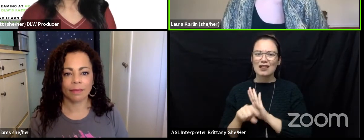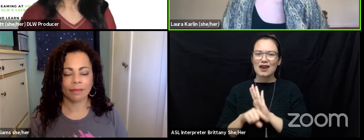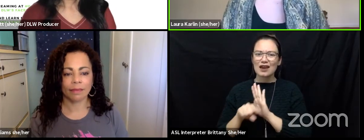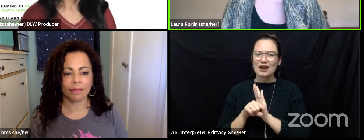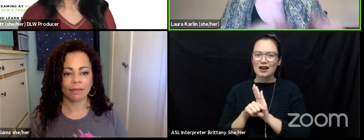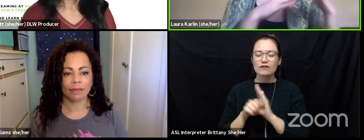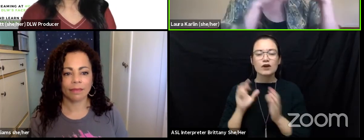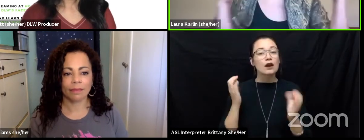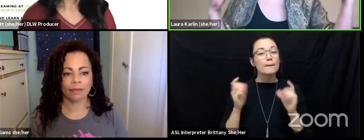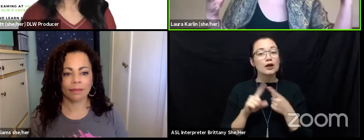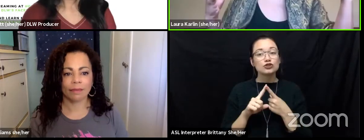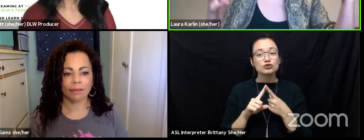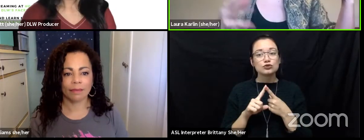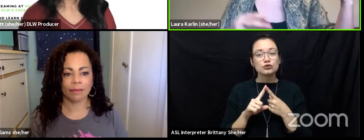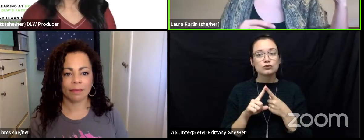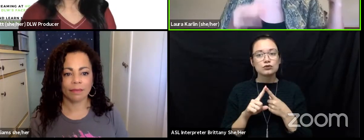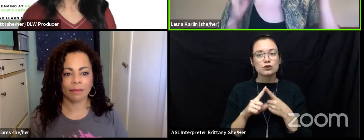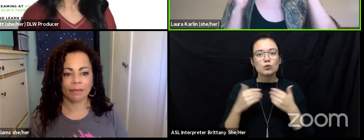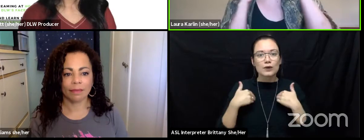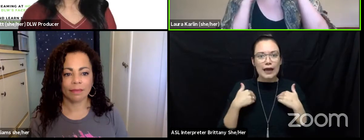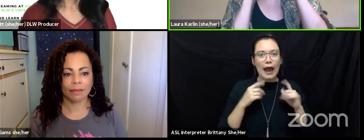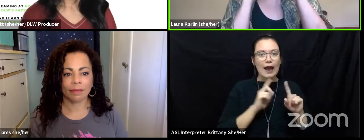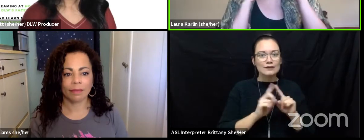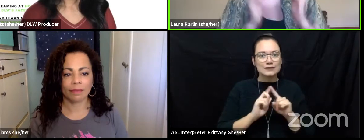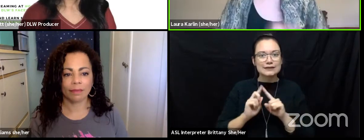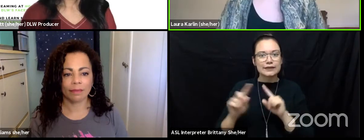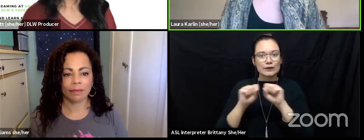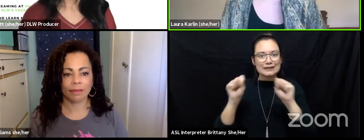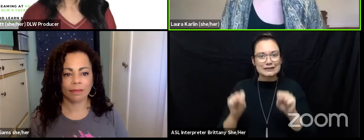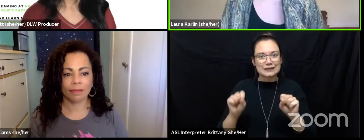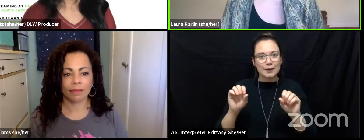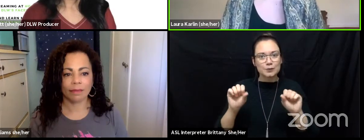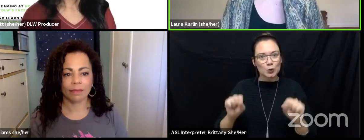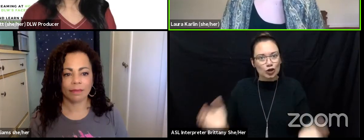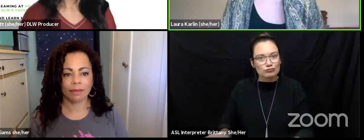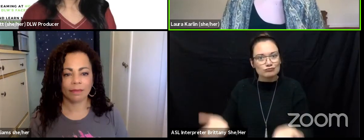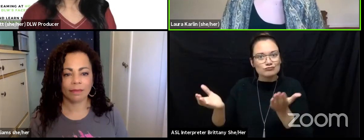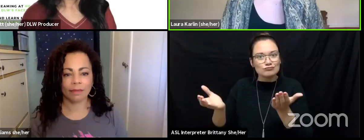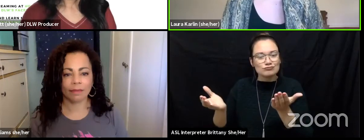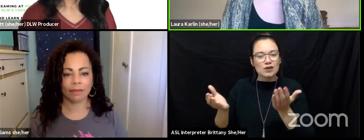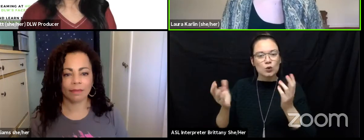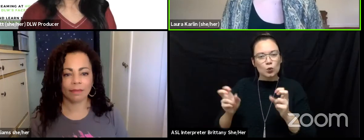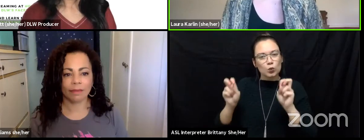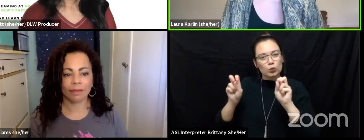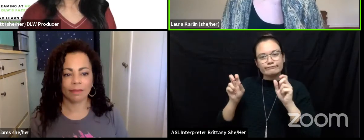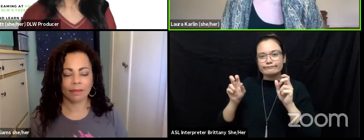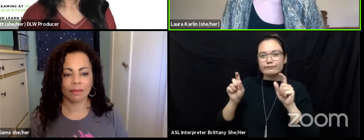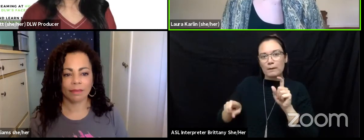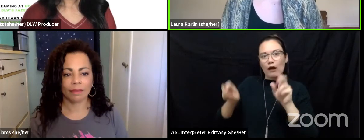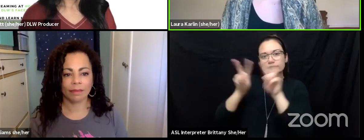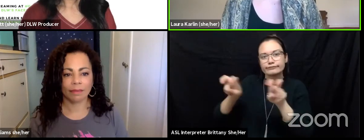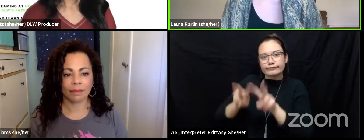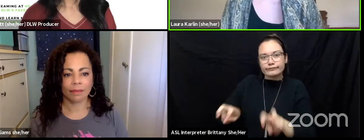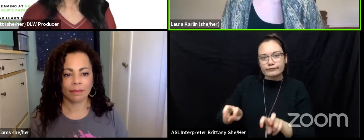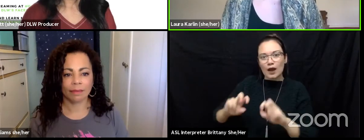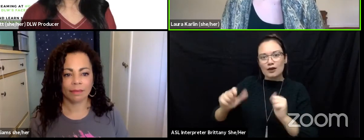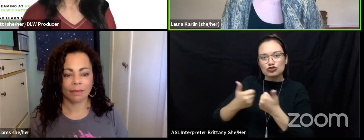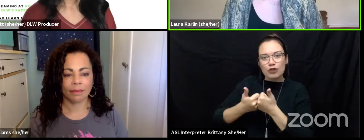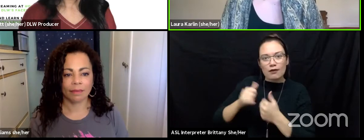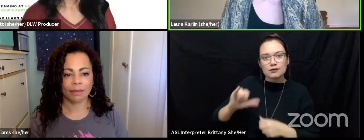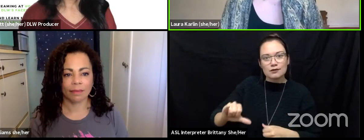saying there's greater systems at play here, and we need to examine those, and we need to be challenging those